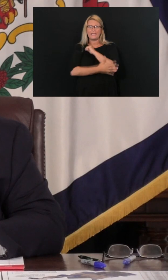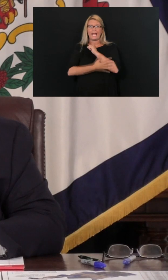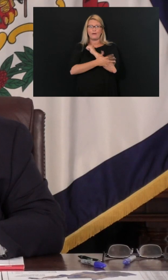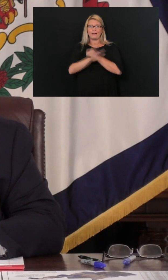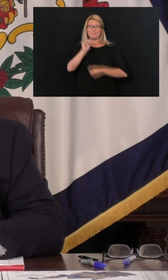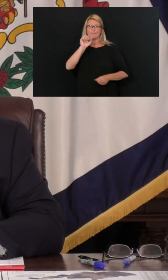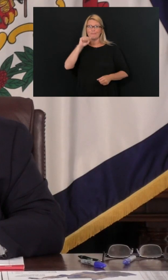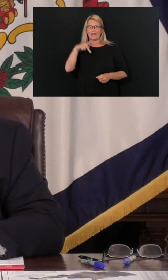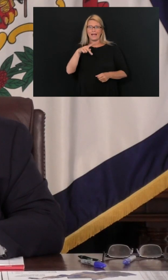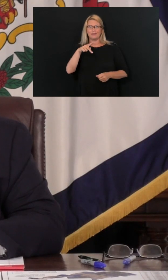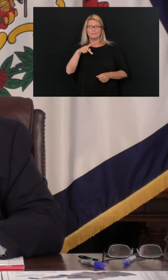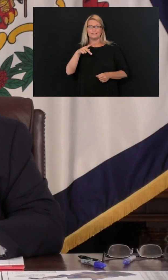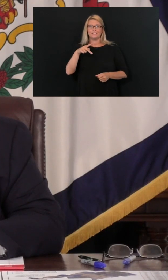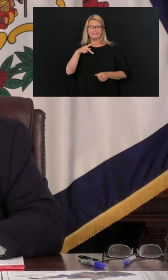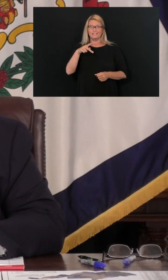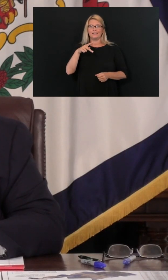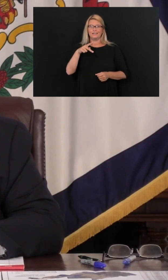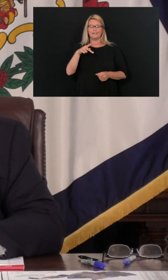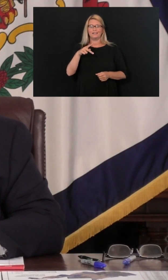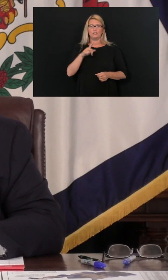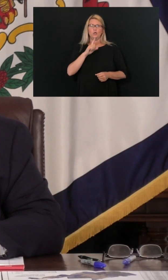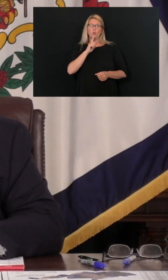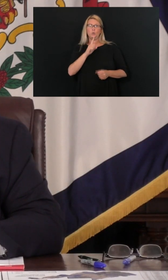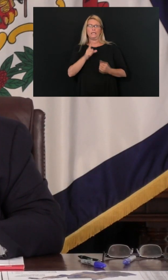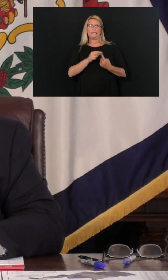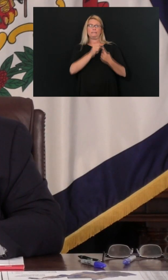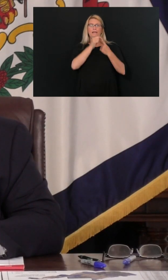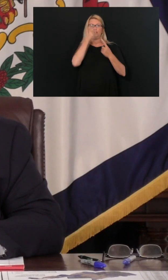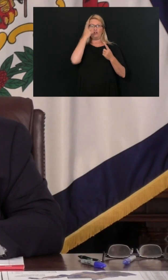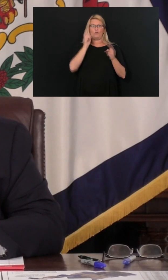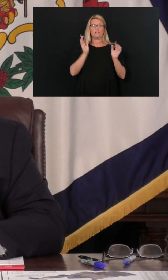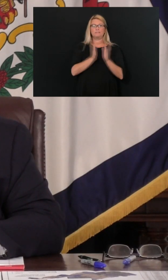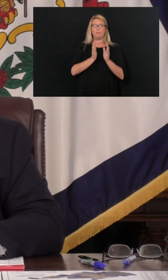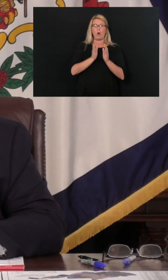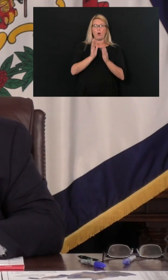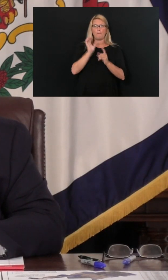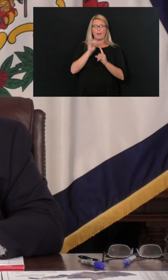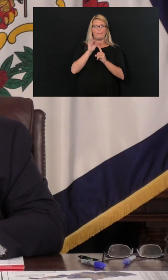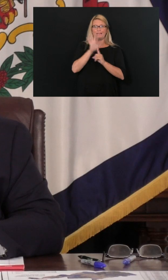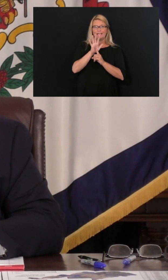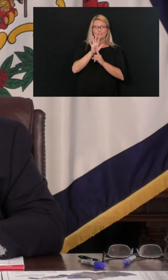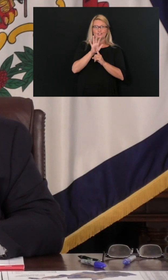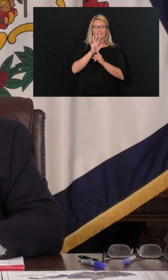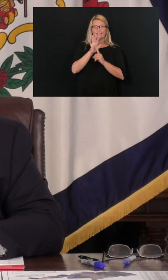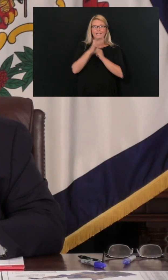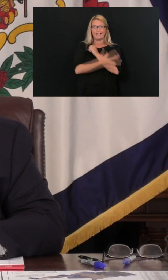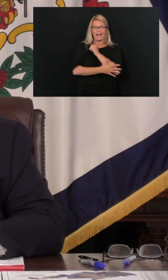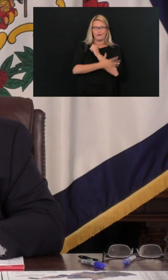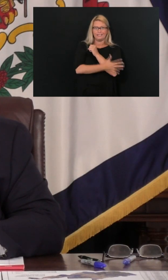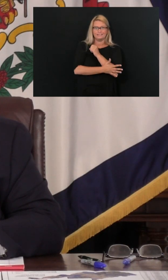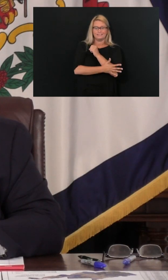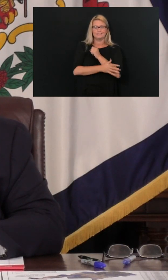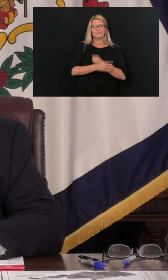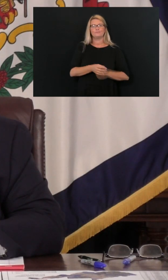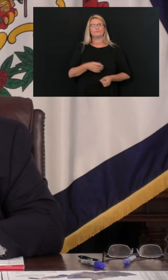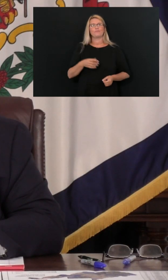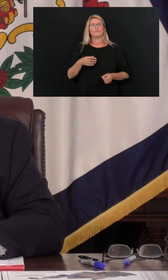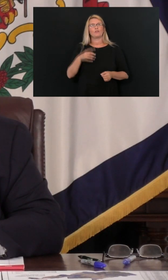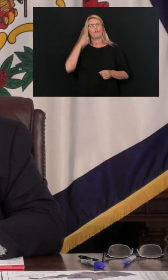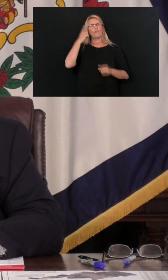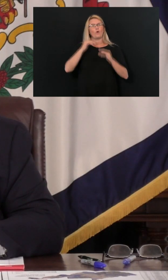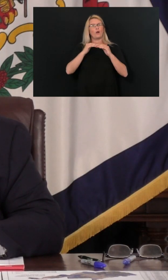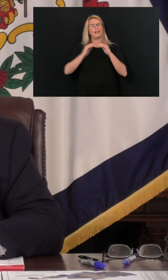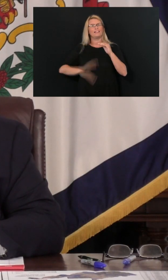especially reflecting, the counties that have a lower population in them. For counties that have a less